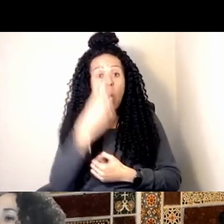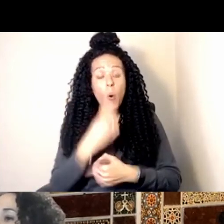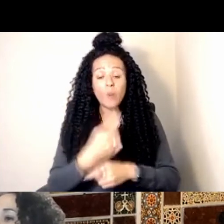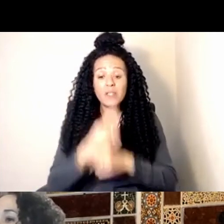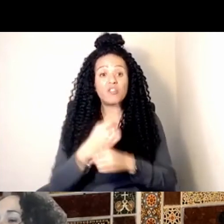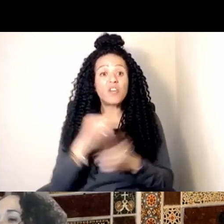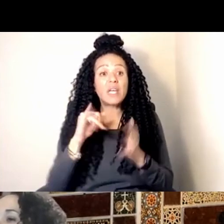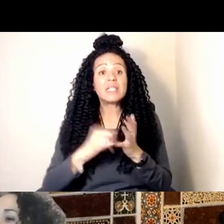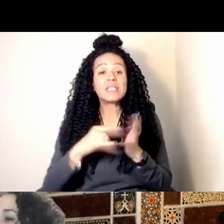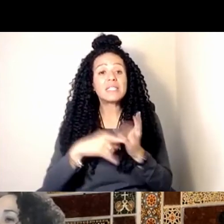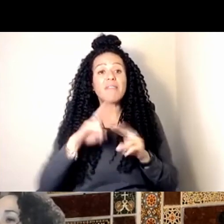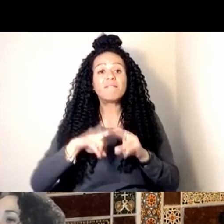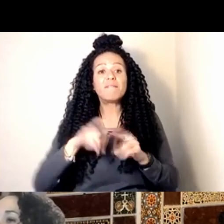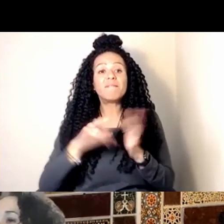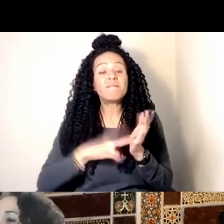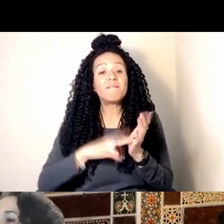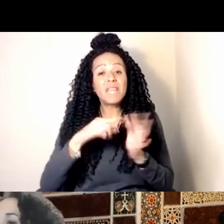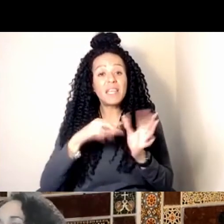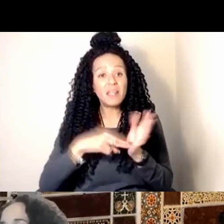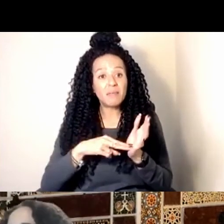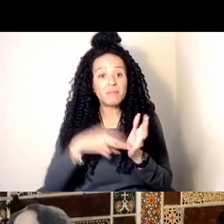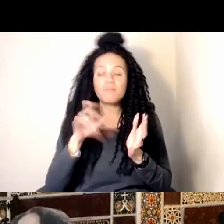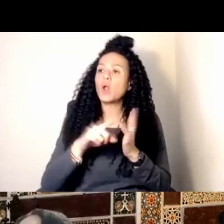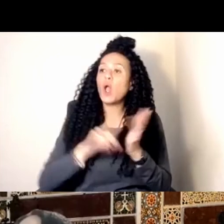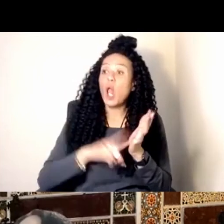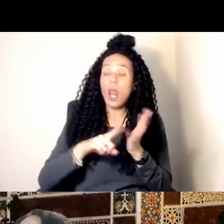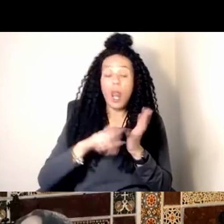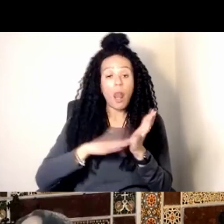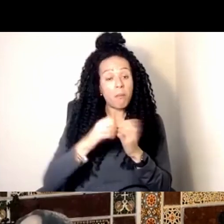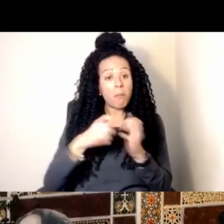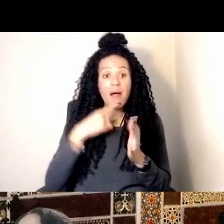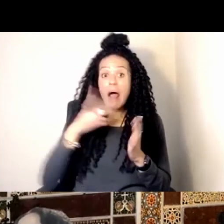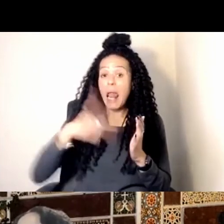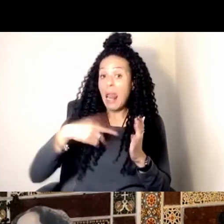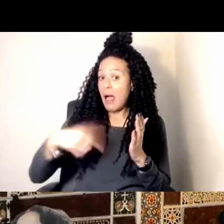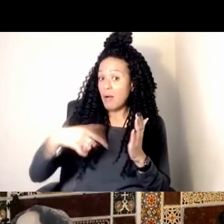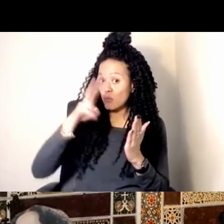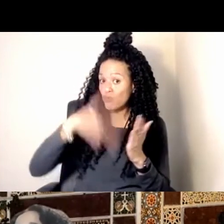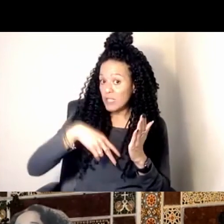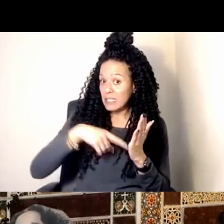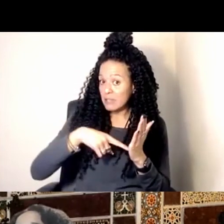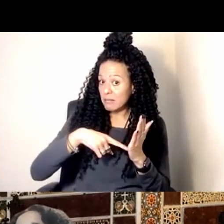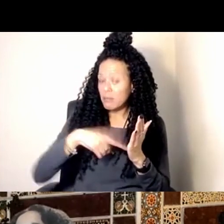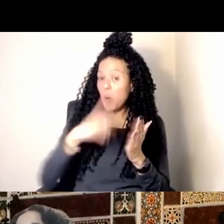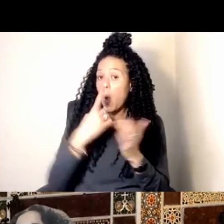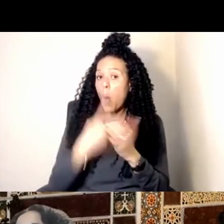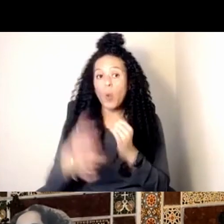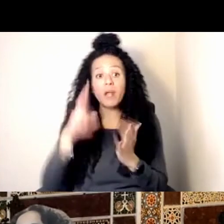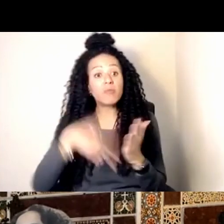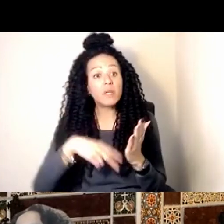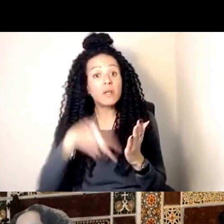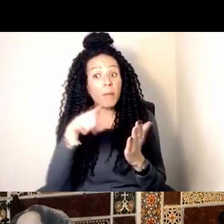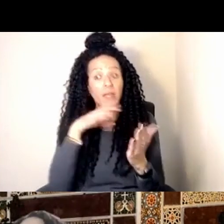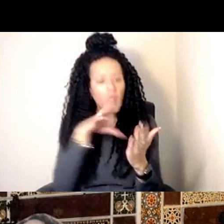Finian. Columba was allowed to read it, but only to read it. However, he